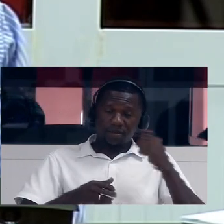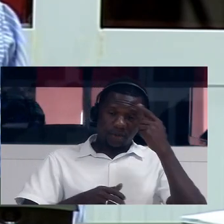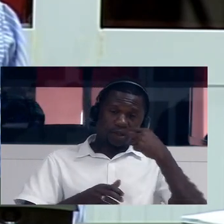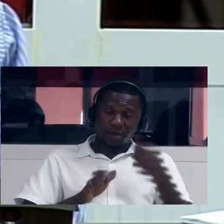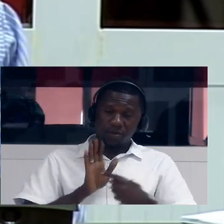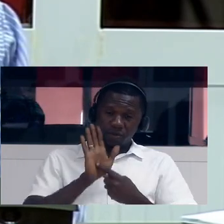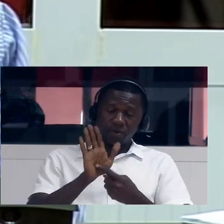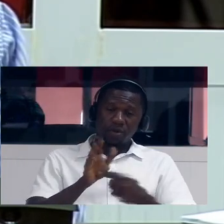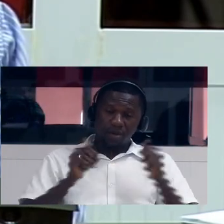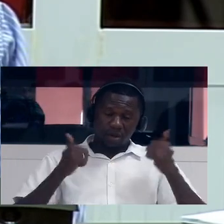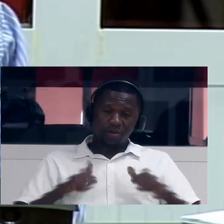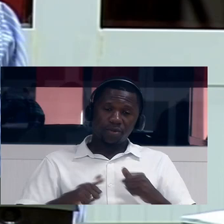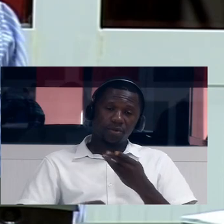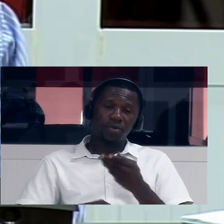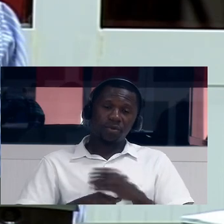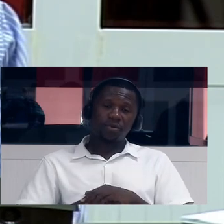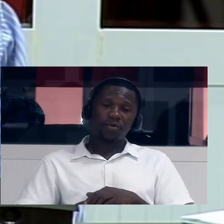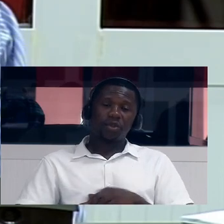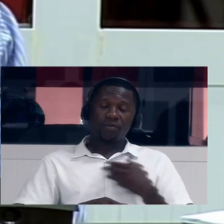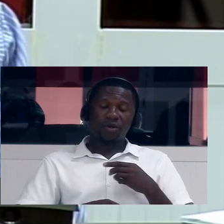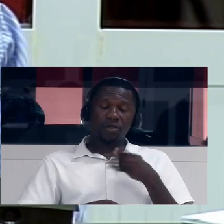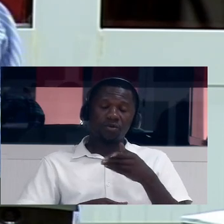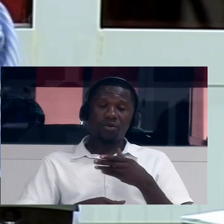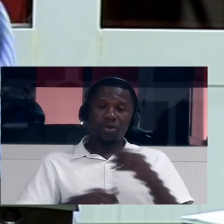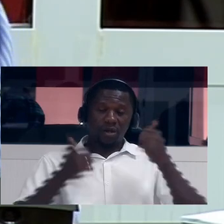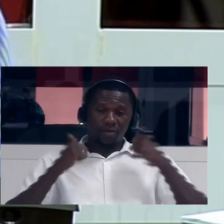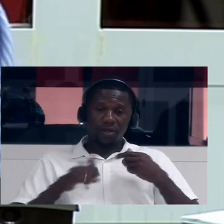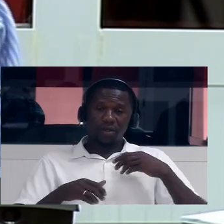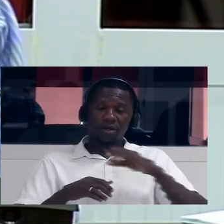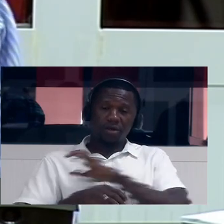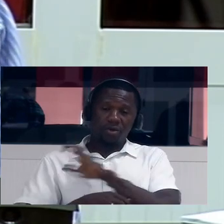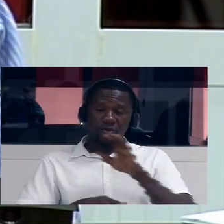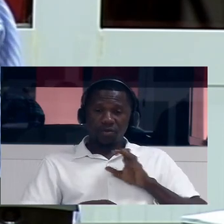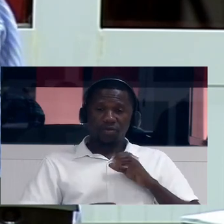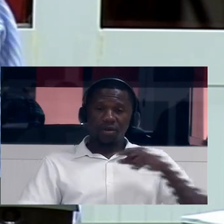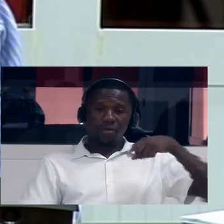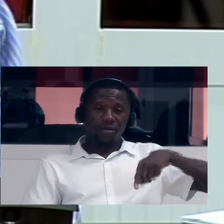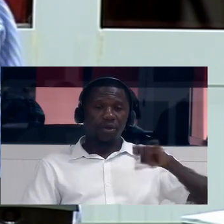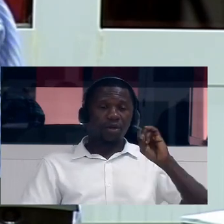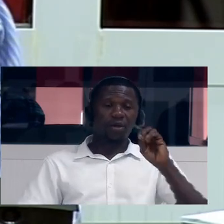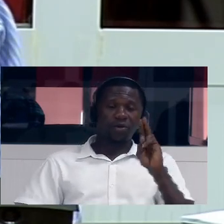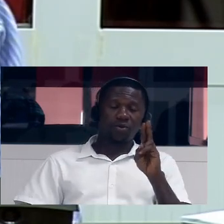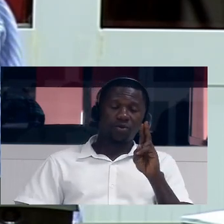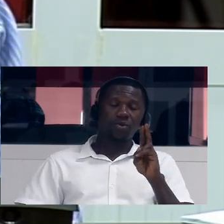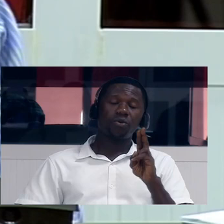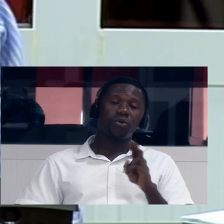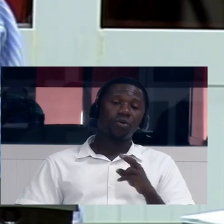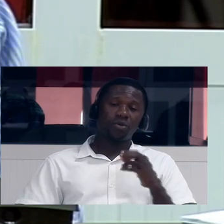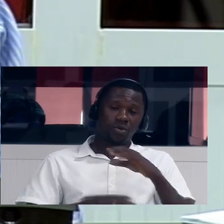I got, in fact, this was conducted in the compound of the police headquarters. The lady wasn't able to